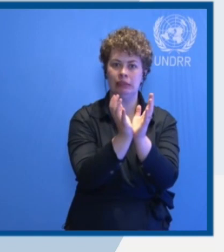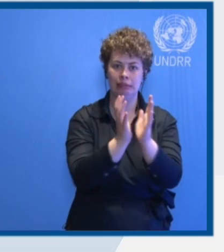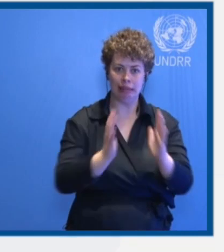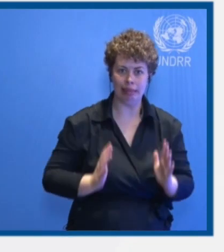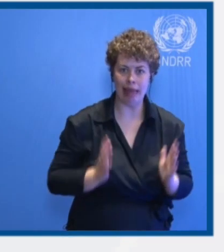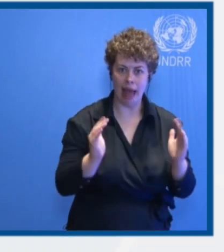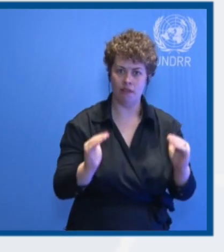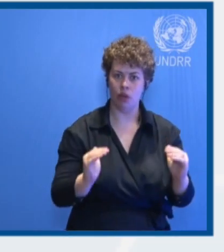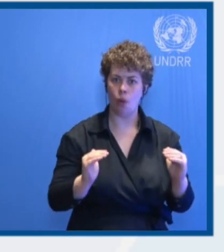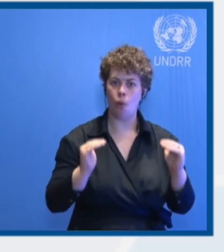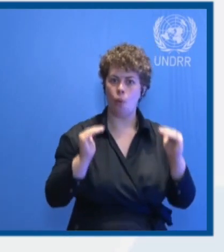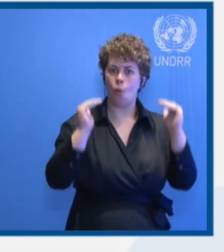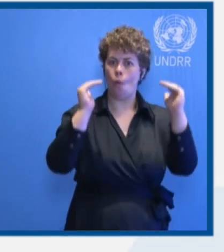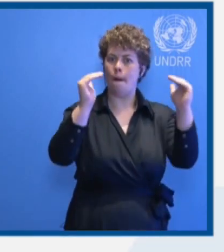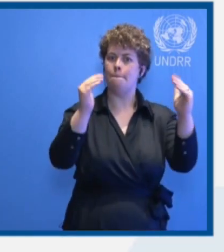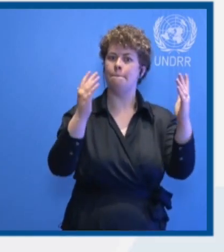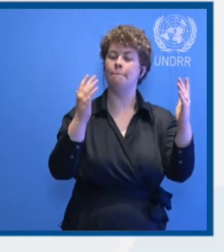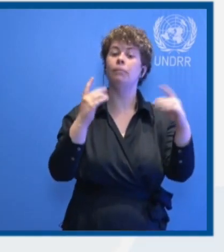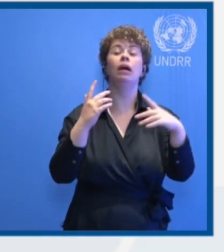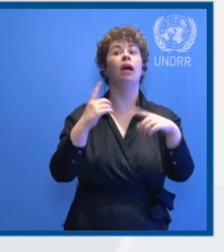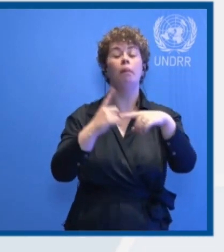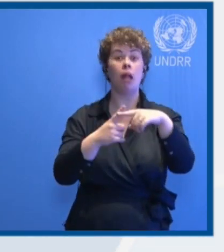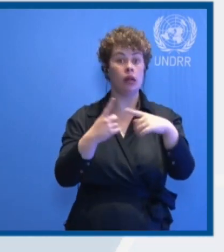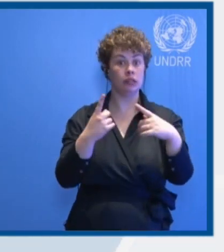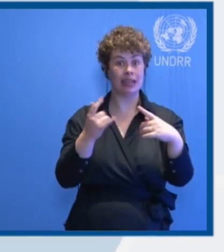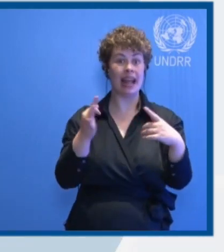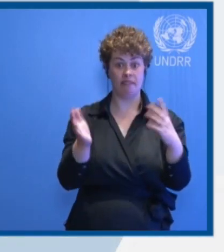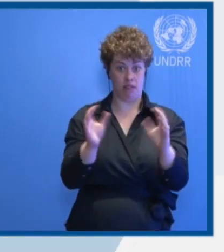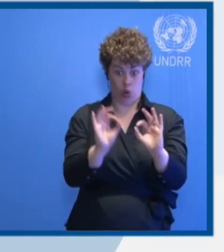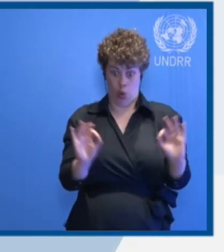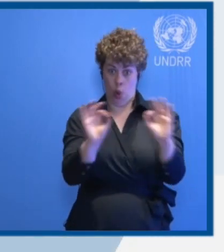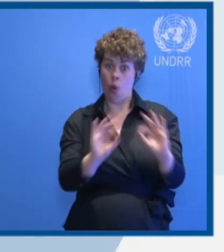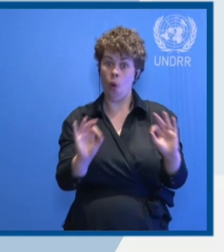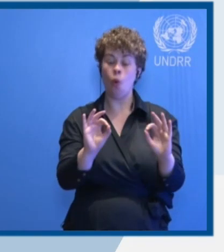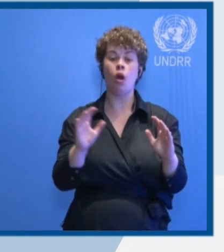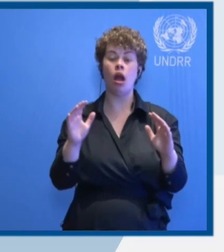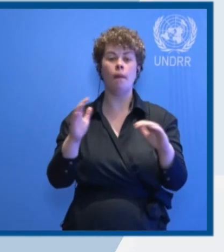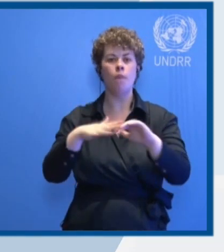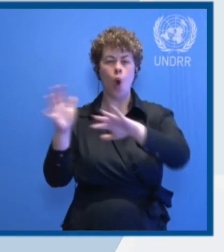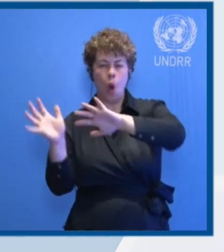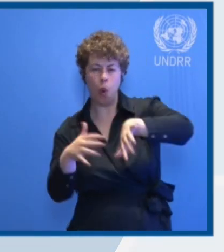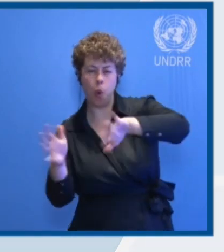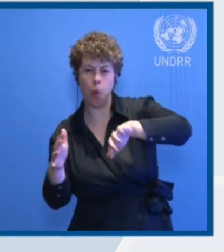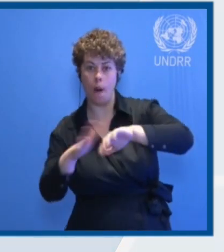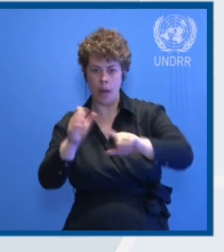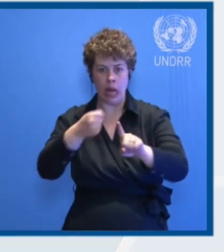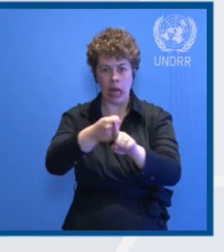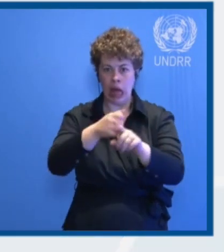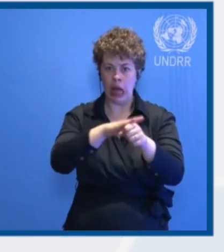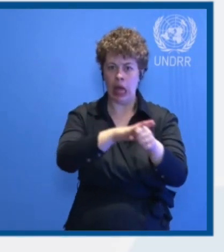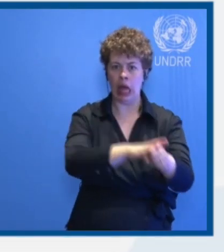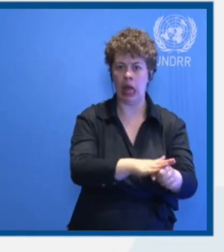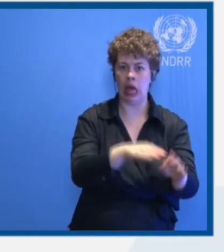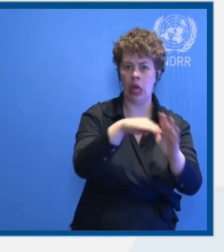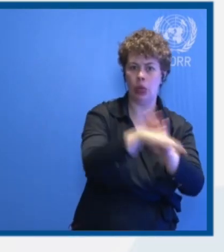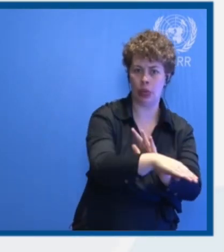create disasters or the vulnerabilities on different systemic risk. this is very possible that